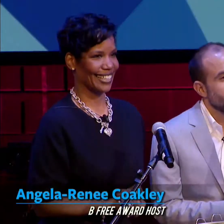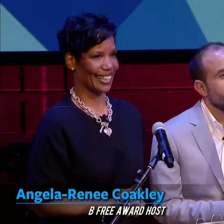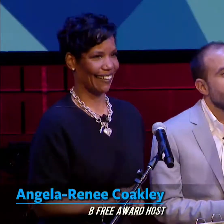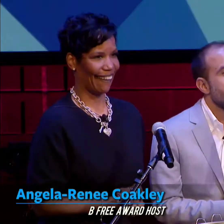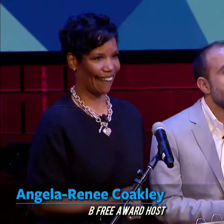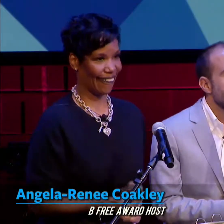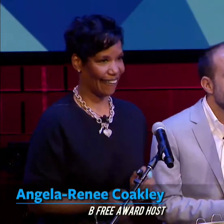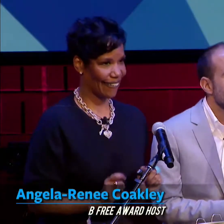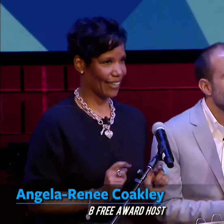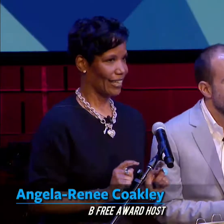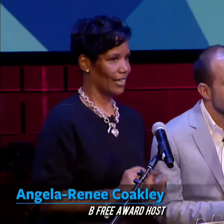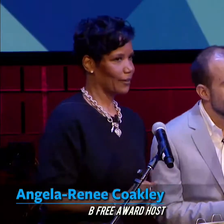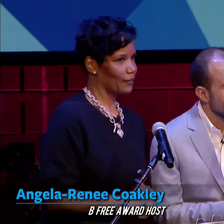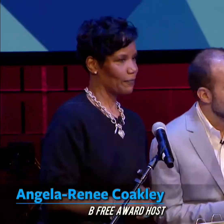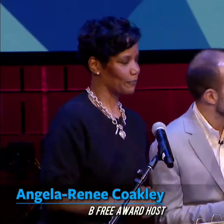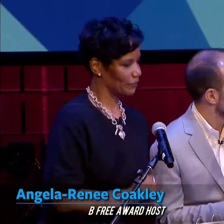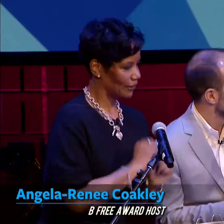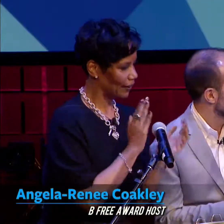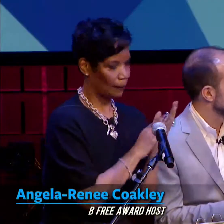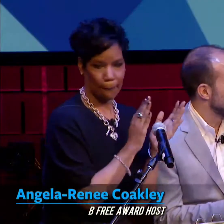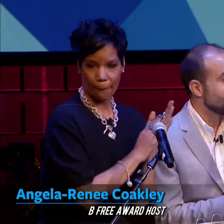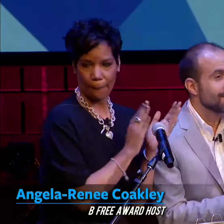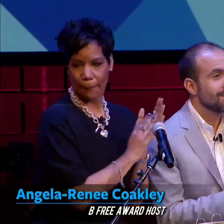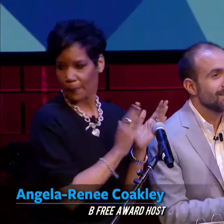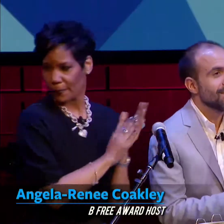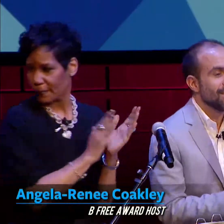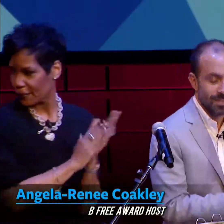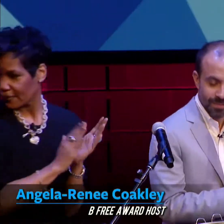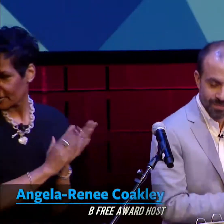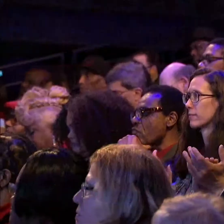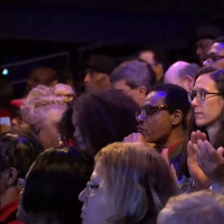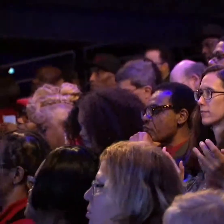director a big Round of applause for our guests